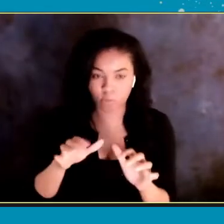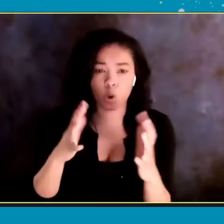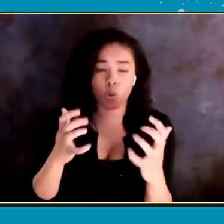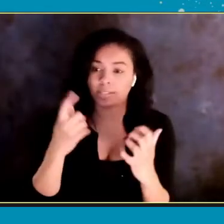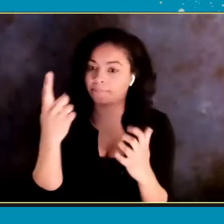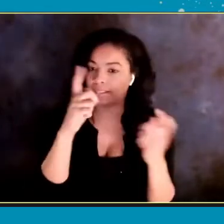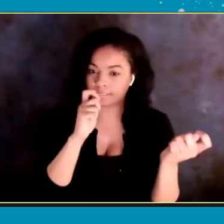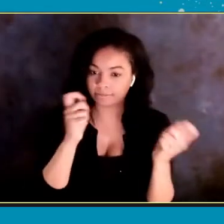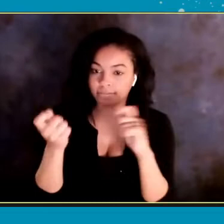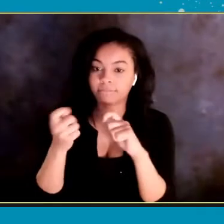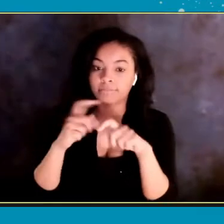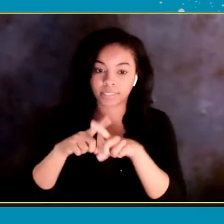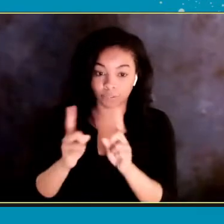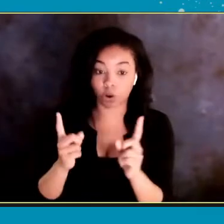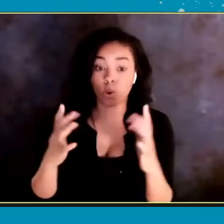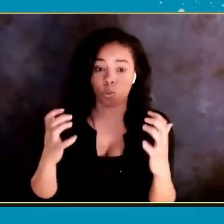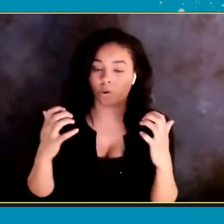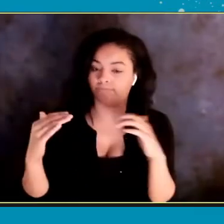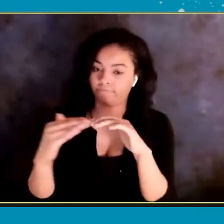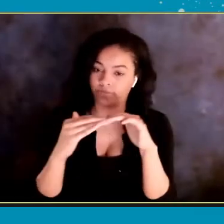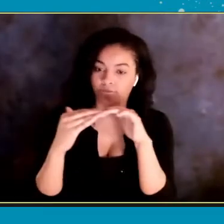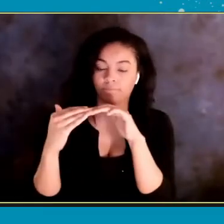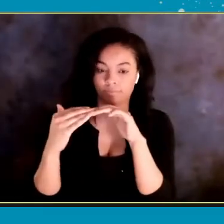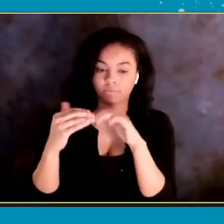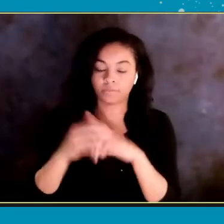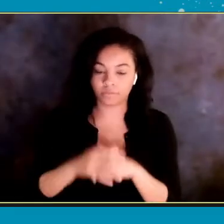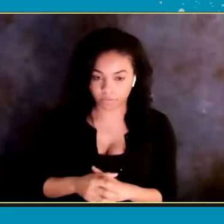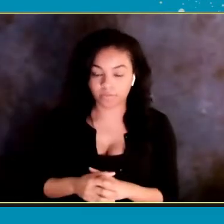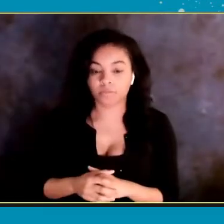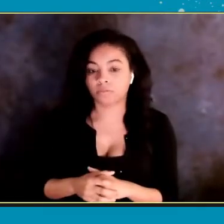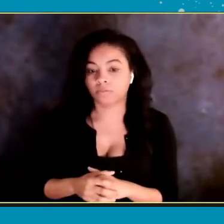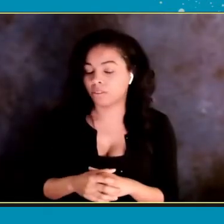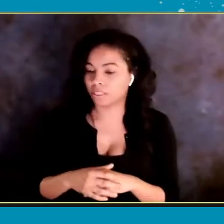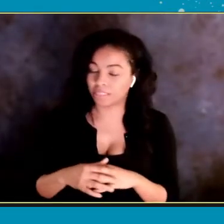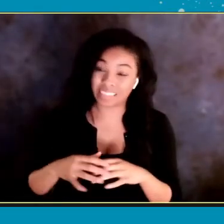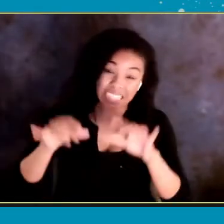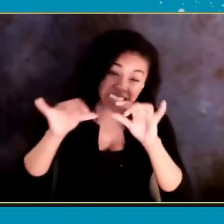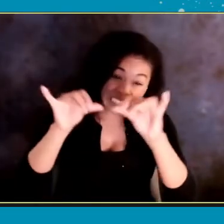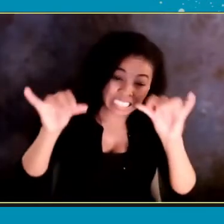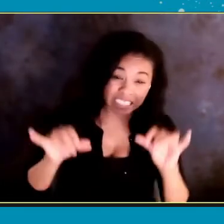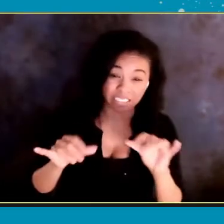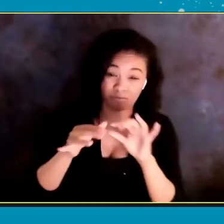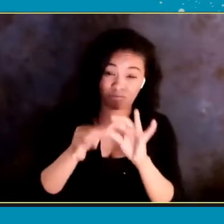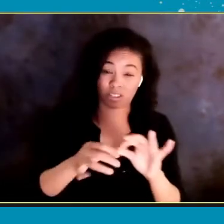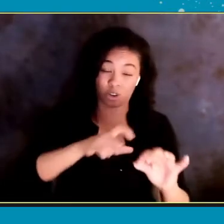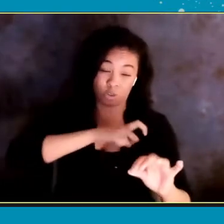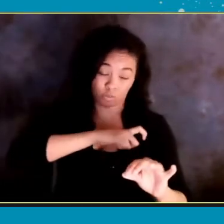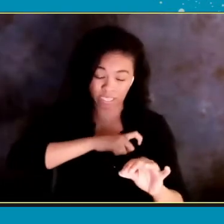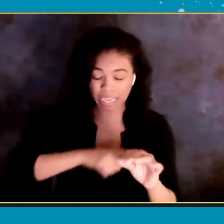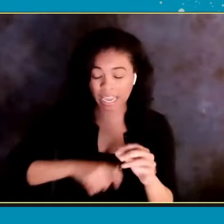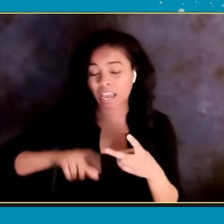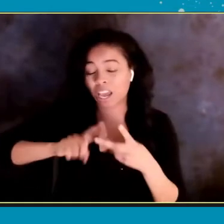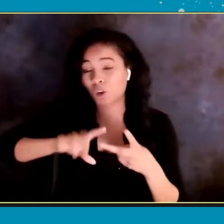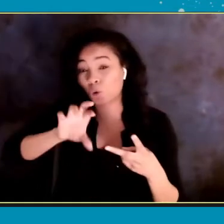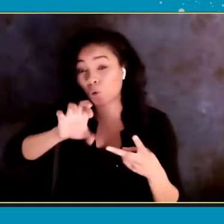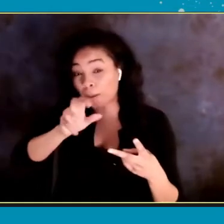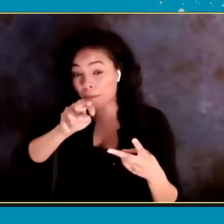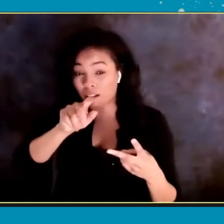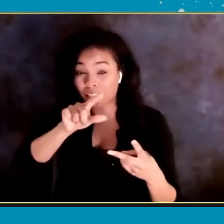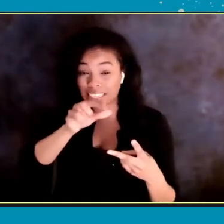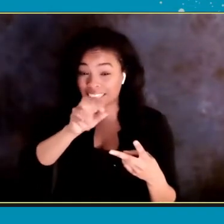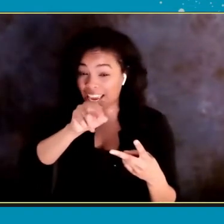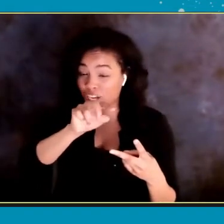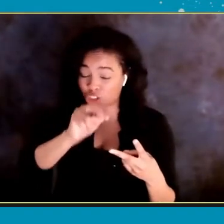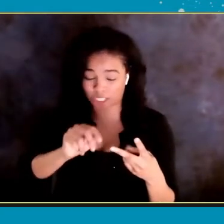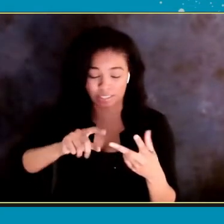want justice. We've got to uproot the systems of policing, criminalization, and white supremacy